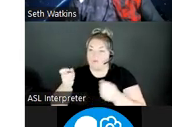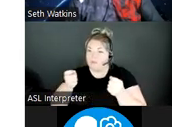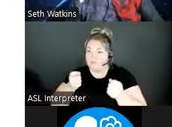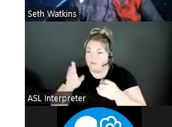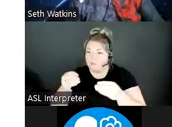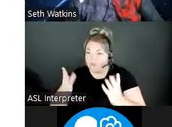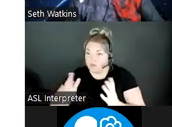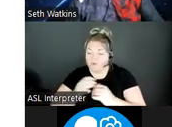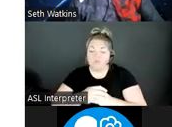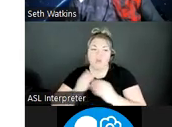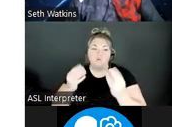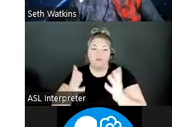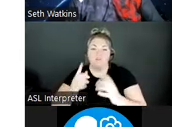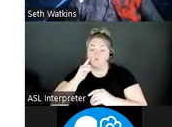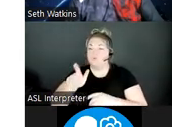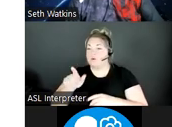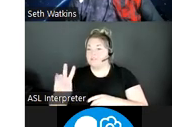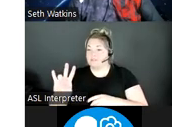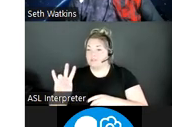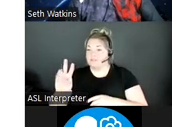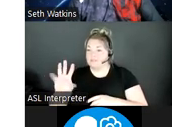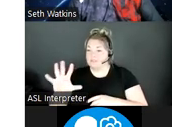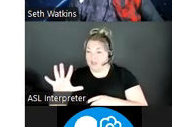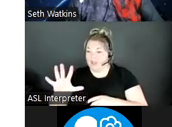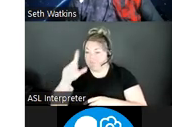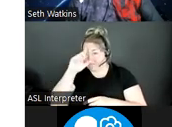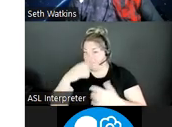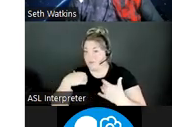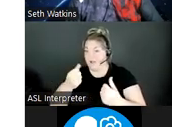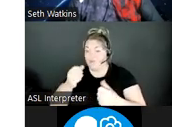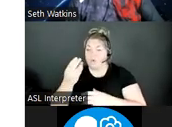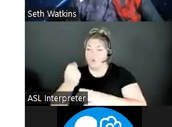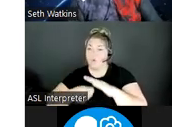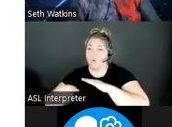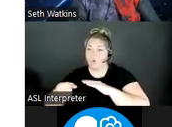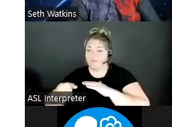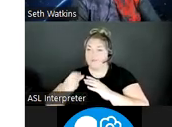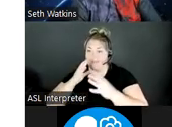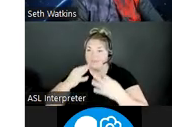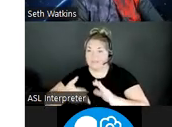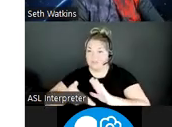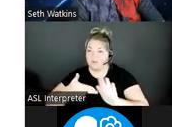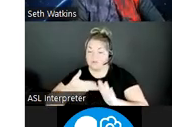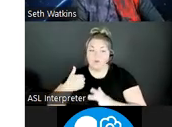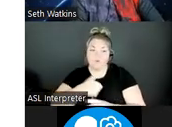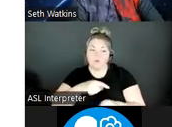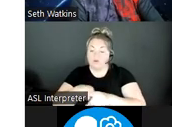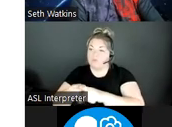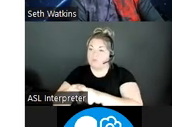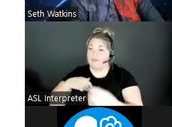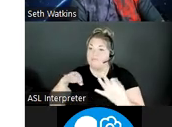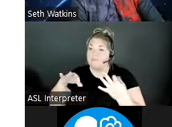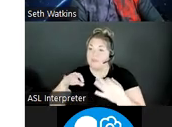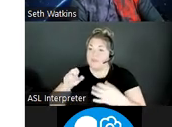the 2765 mental health hold designation. And we also had our feedback survey